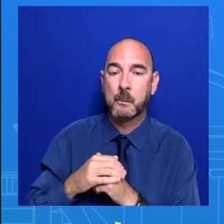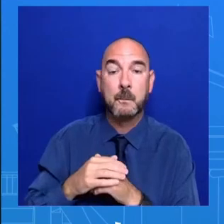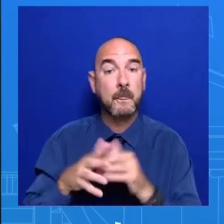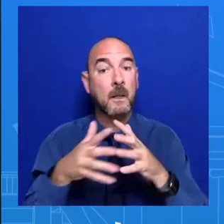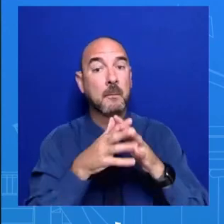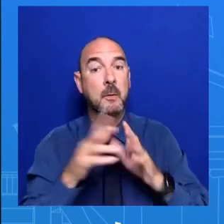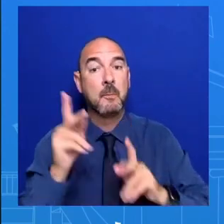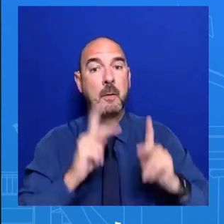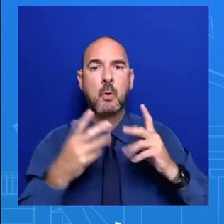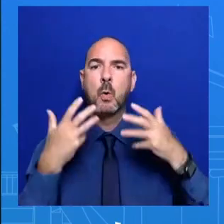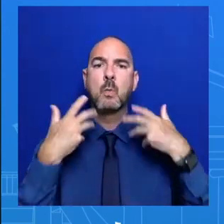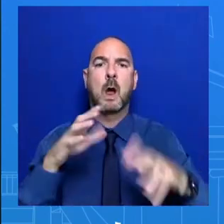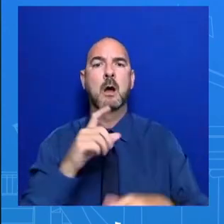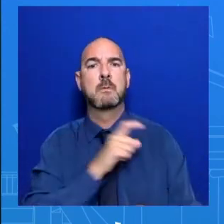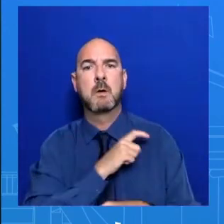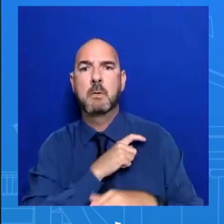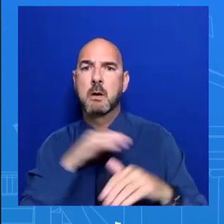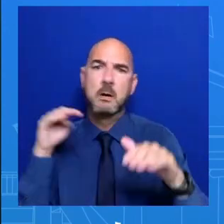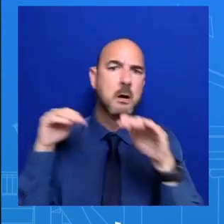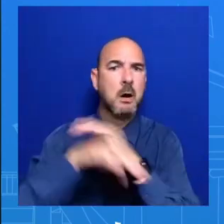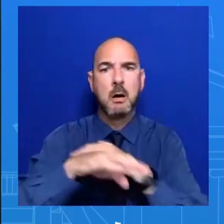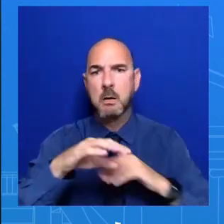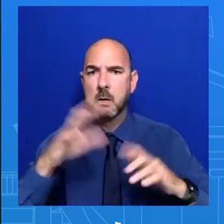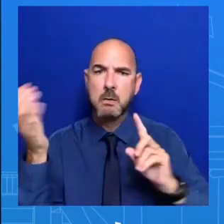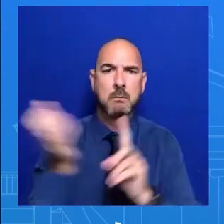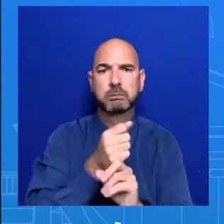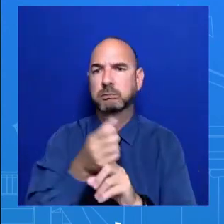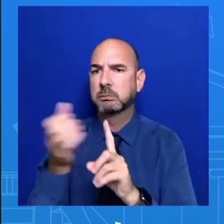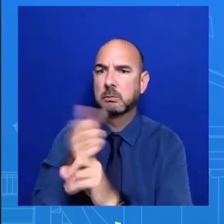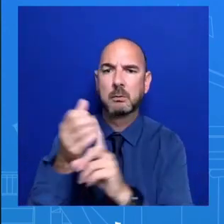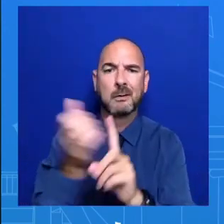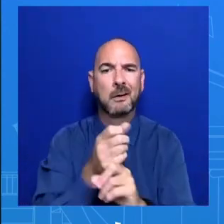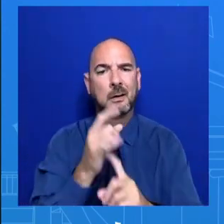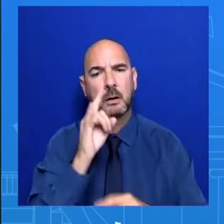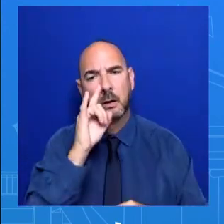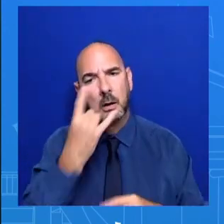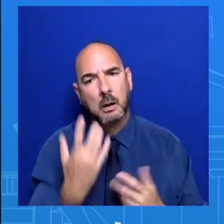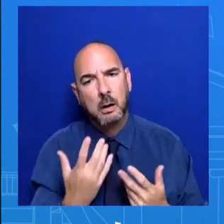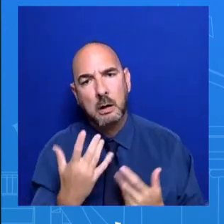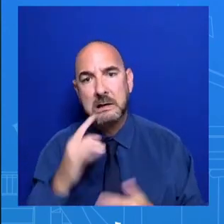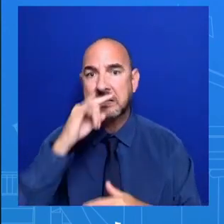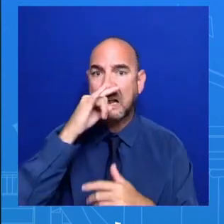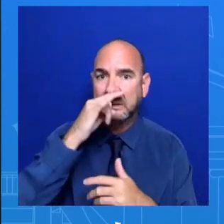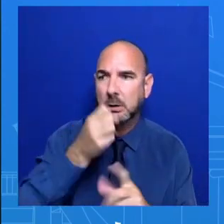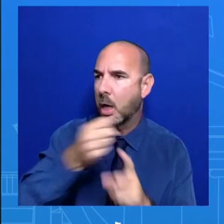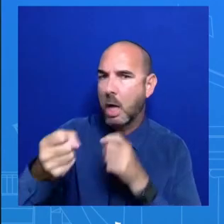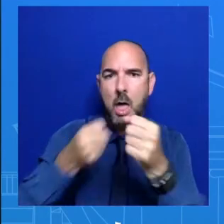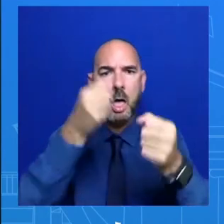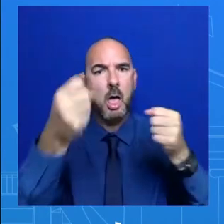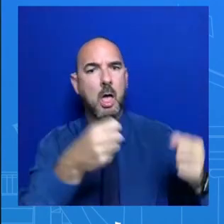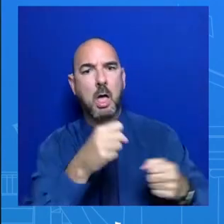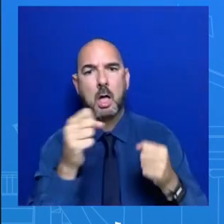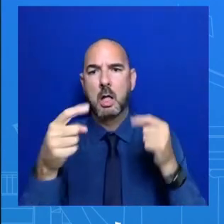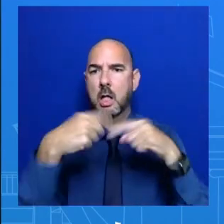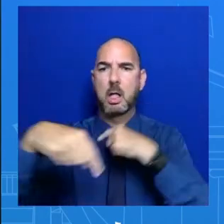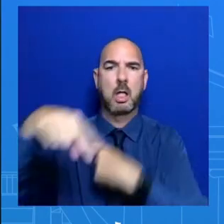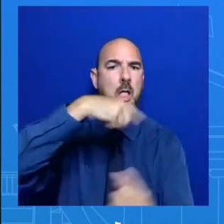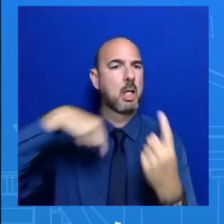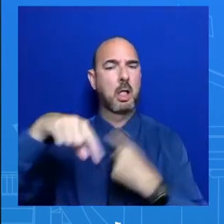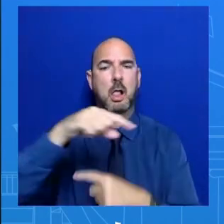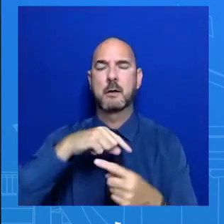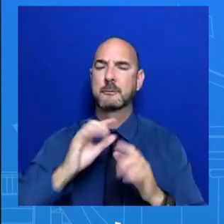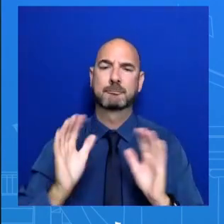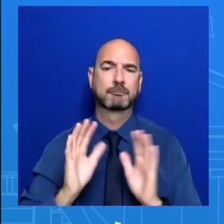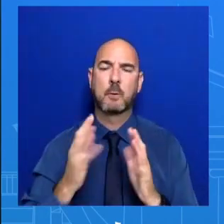raids, family separation, or kids in cages. They want a secure border and lawful immigration opportunities for those seeking to come